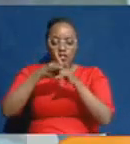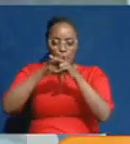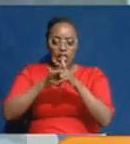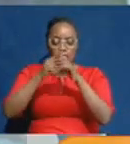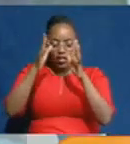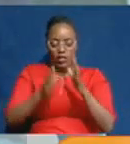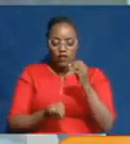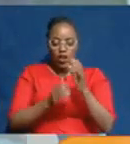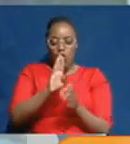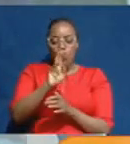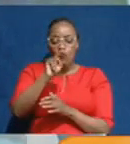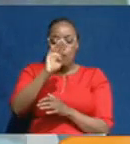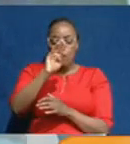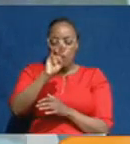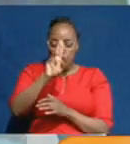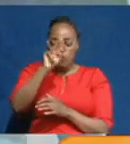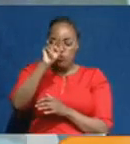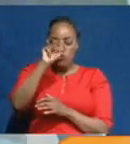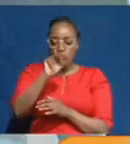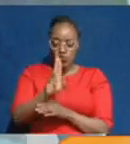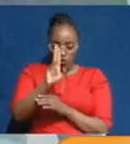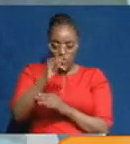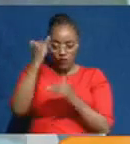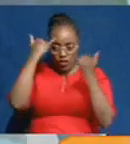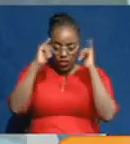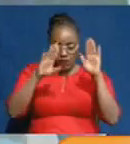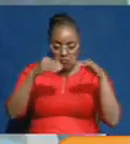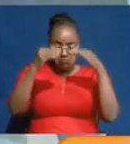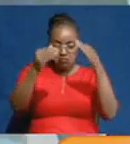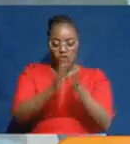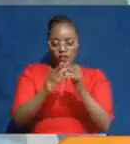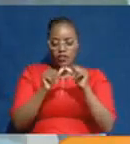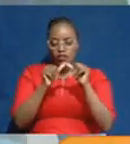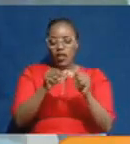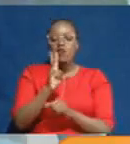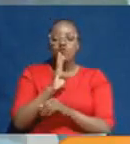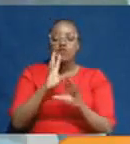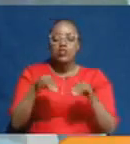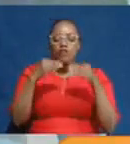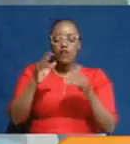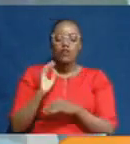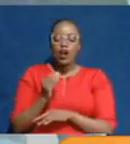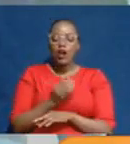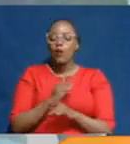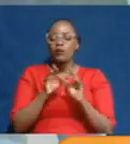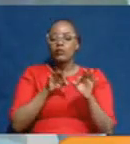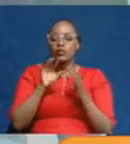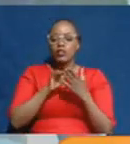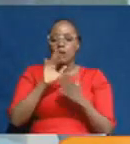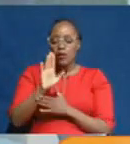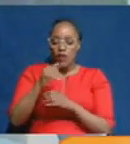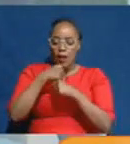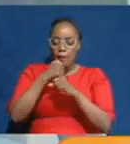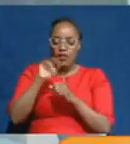founded Ubuntu Waterhub Africa, a venture offering innovation in sustainable water supply. Edward Chweya tells us more on our Made in